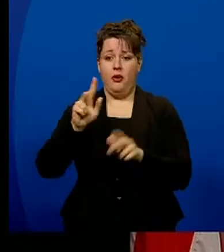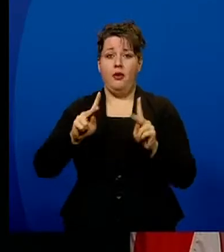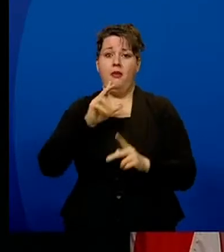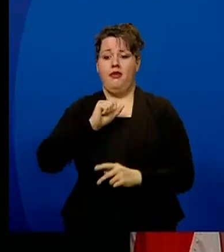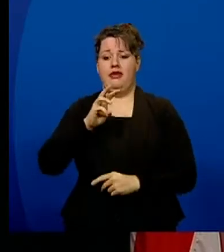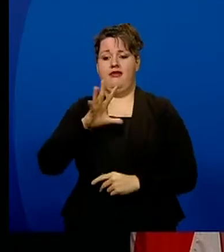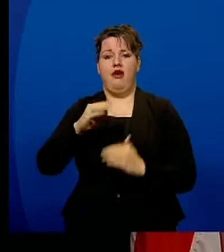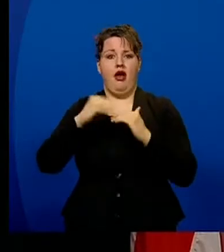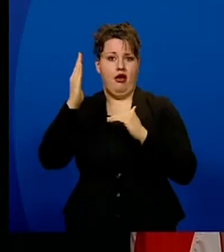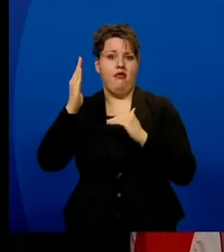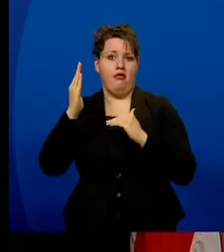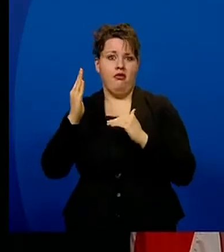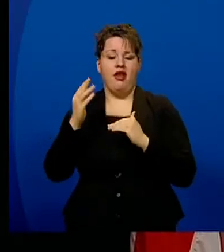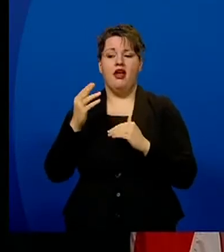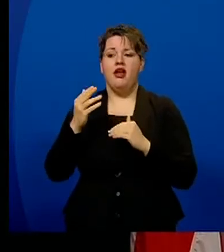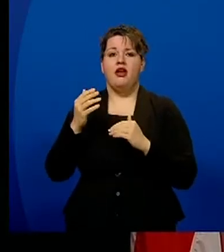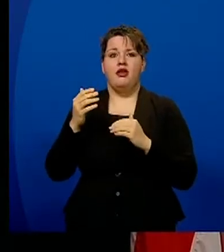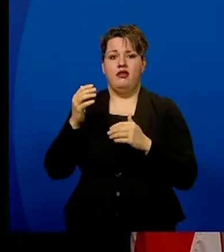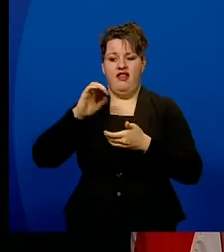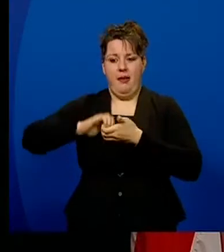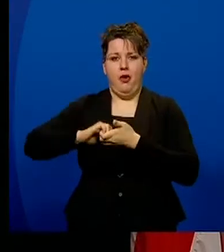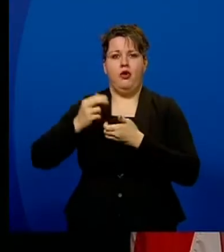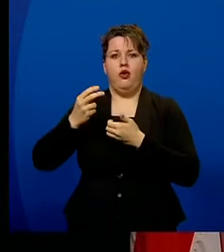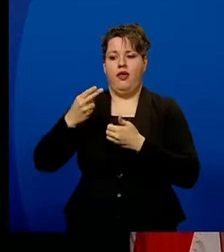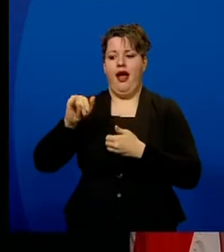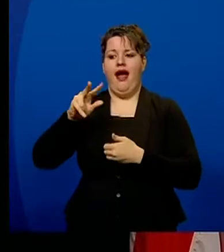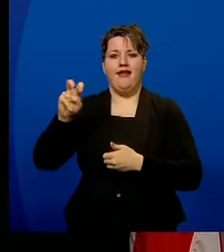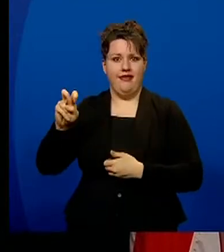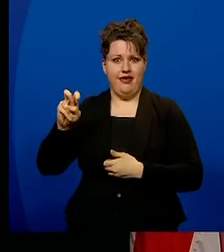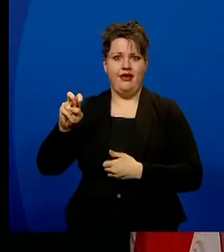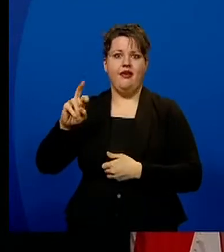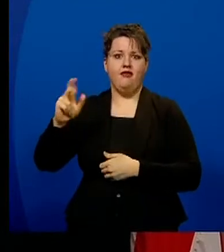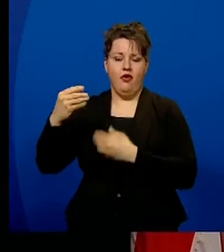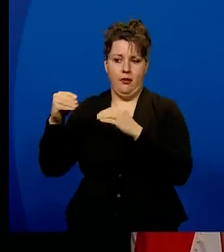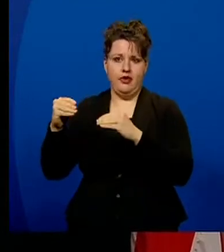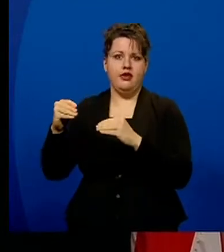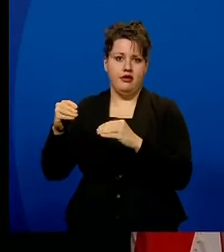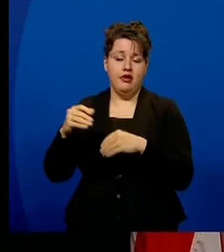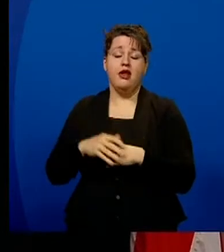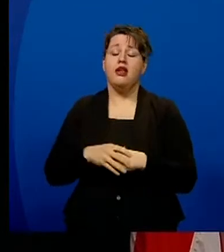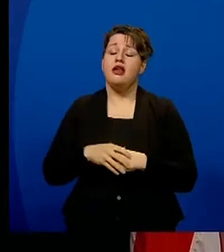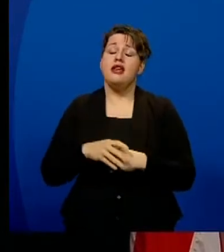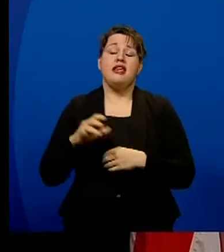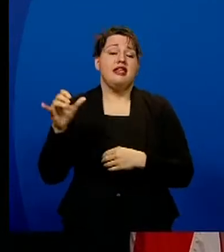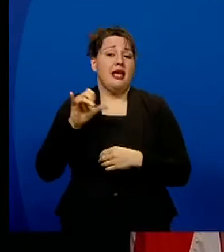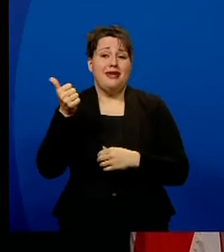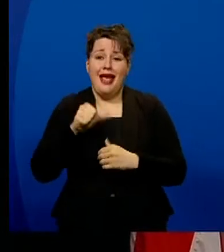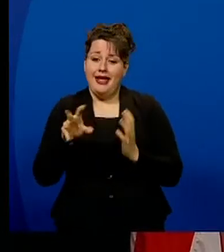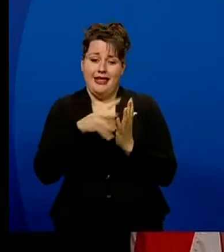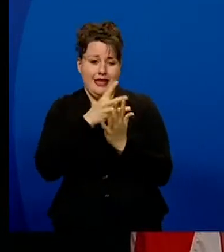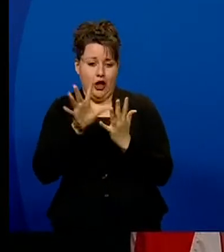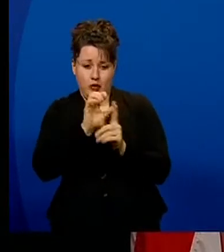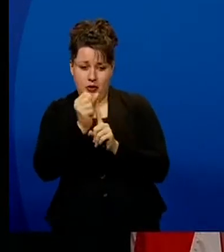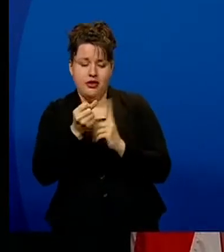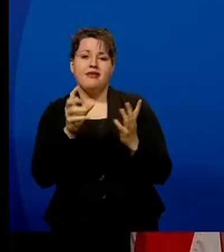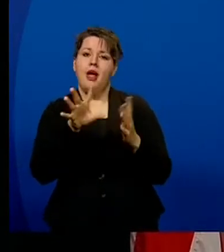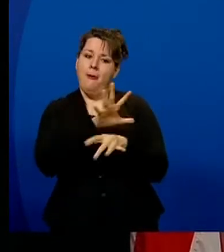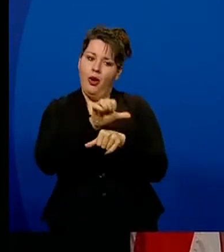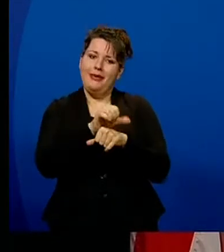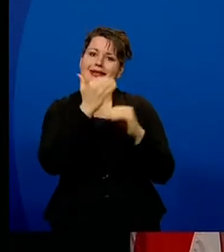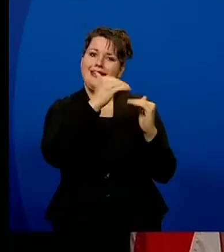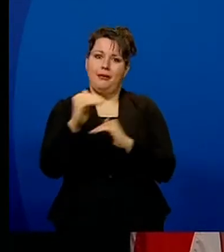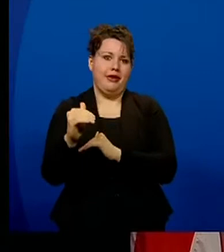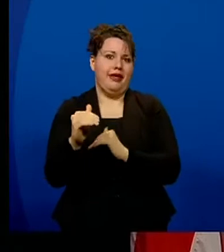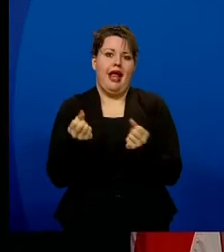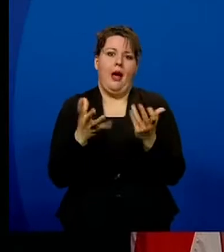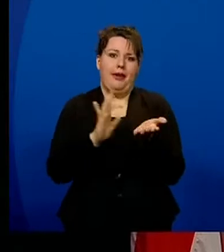65 at Hy-Vee and older at Hy-Vee pharmacies. As with any scheduling situation, appointments are limited to the number